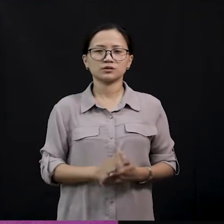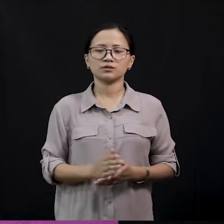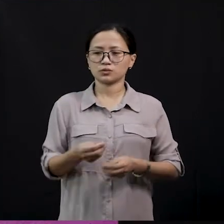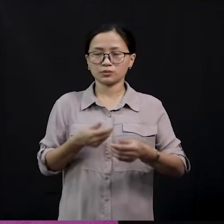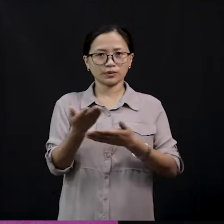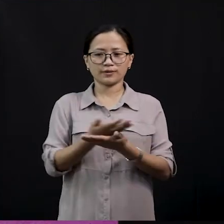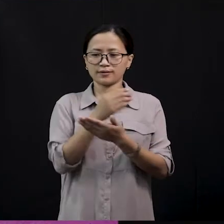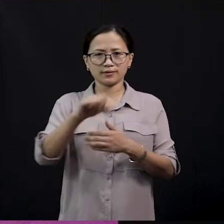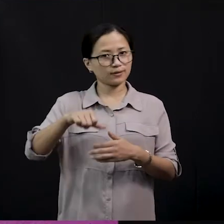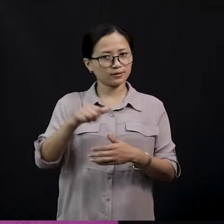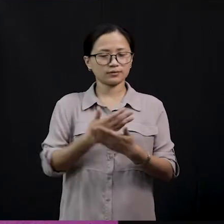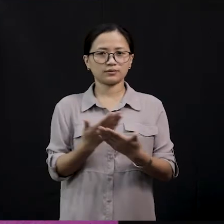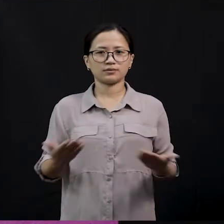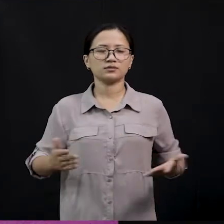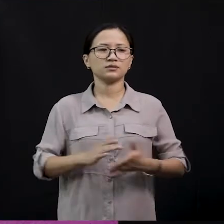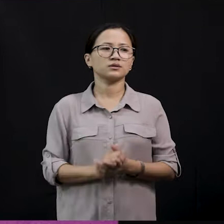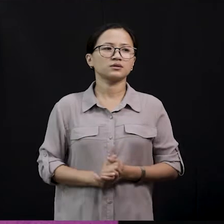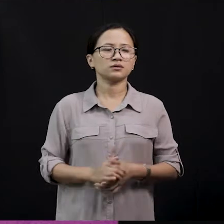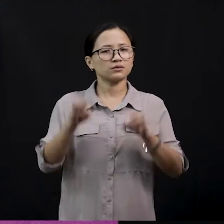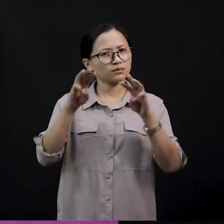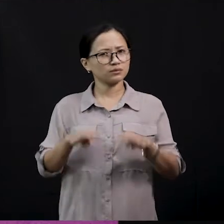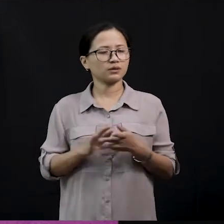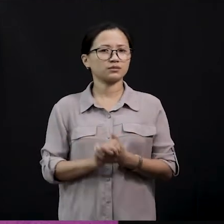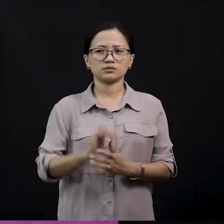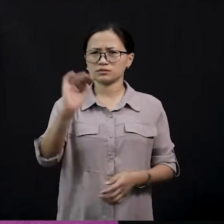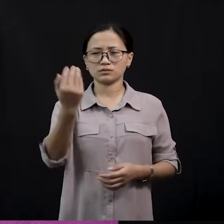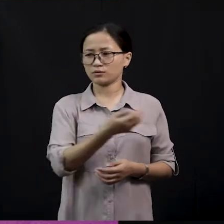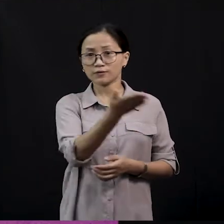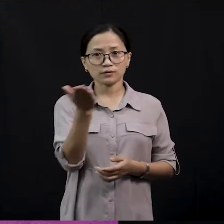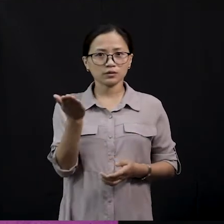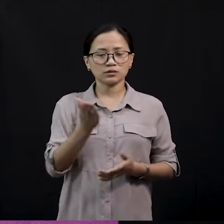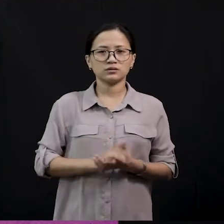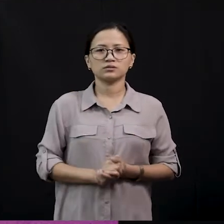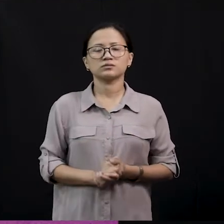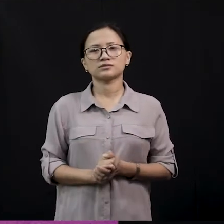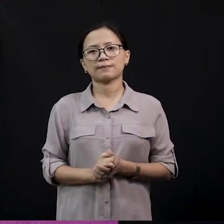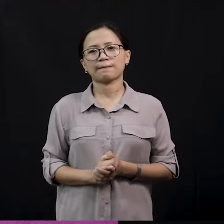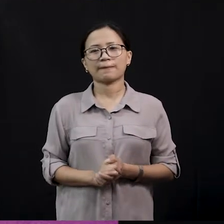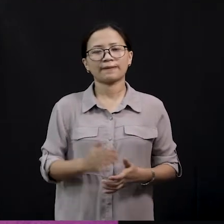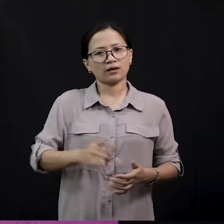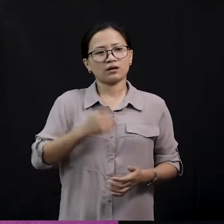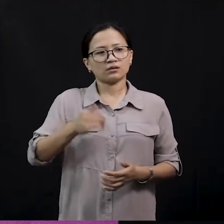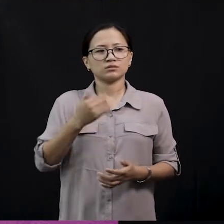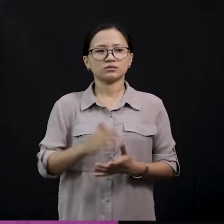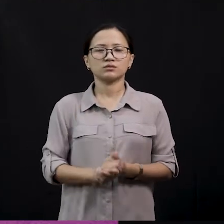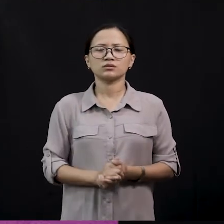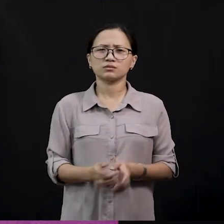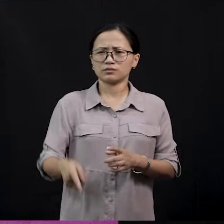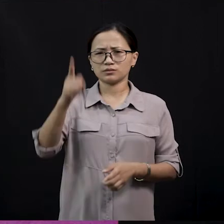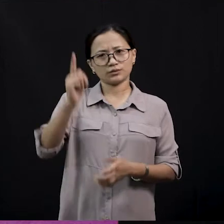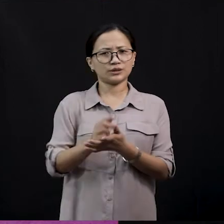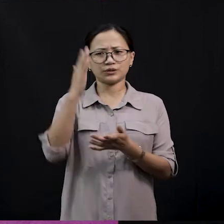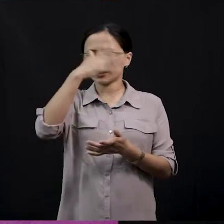buy anything? Or maybe for some of you, it is wishing to be the